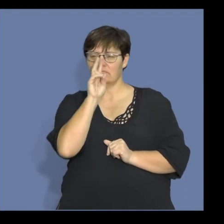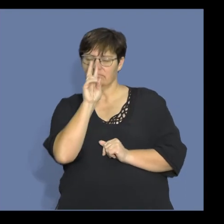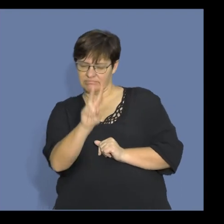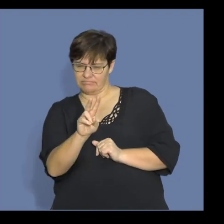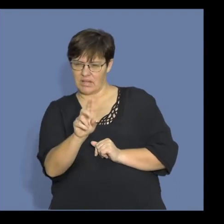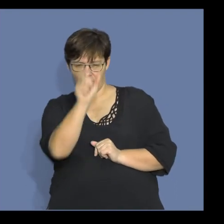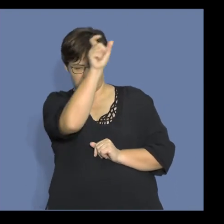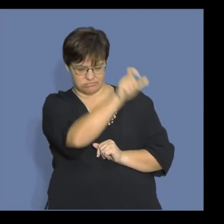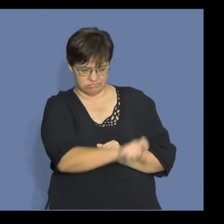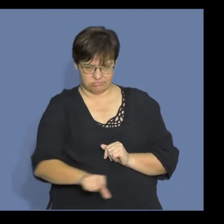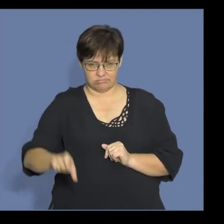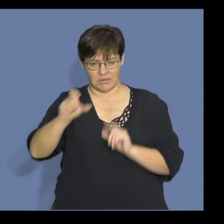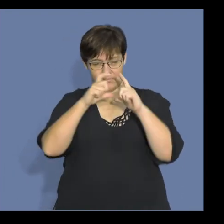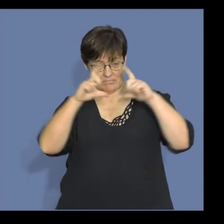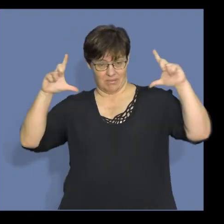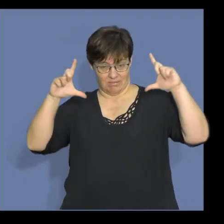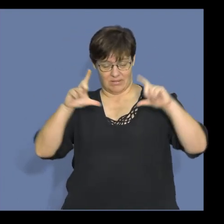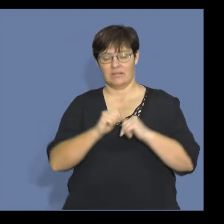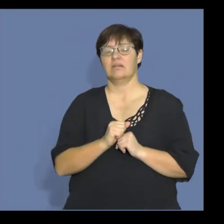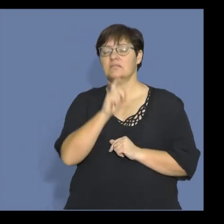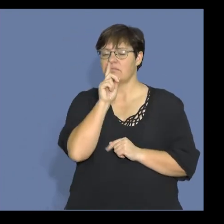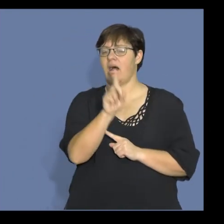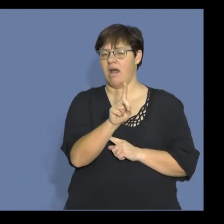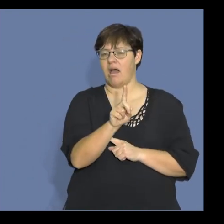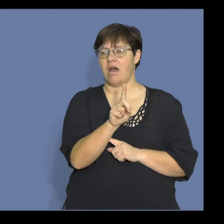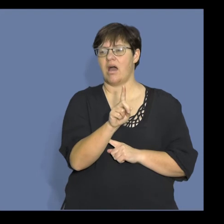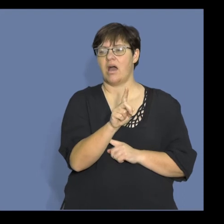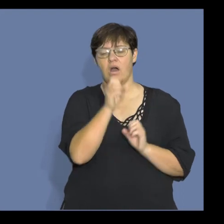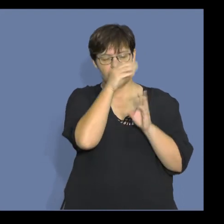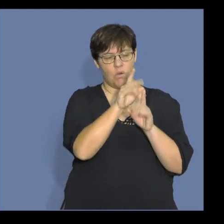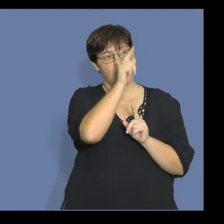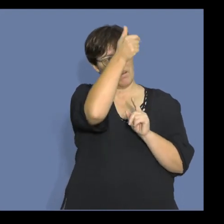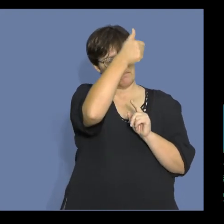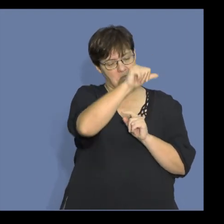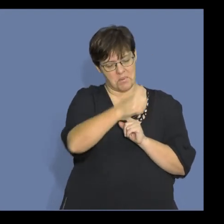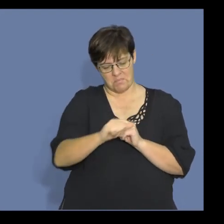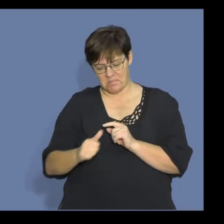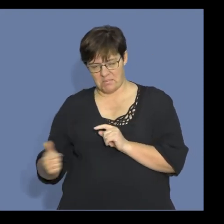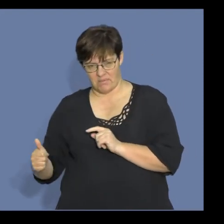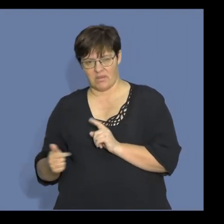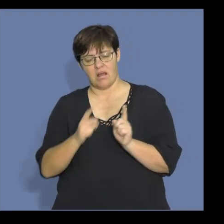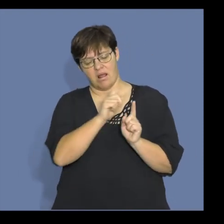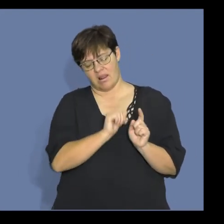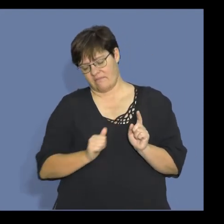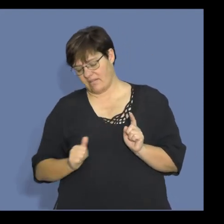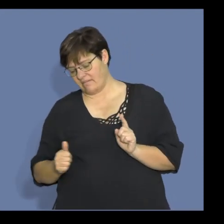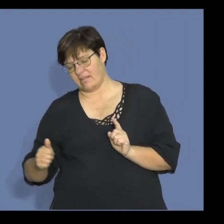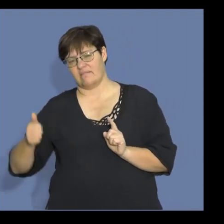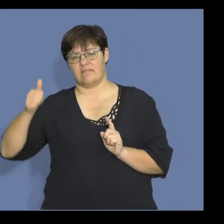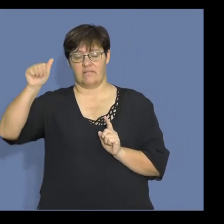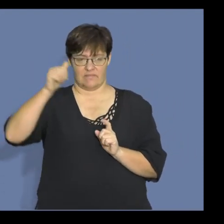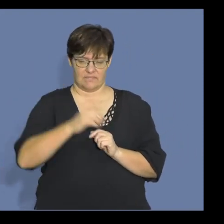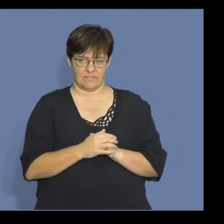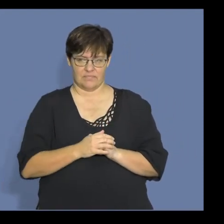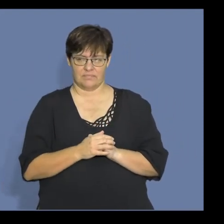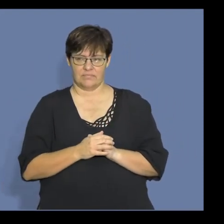So let's consider this. As I've enlarged on that, we can see that this is a flow diagram showing you the transfer of energy from one trophic level